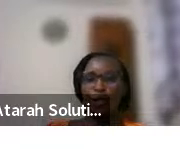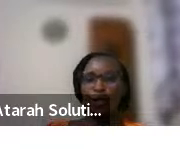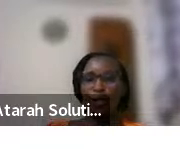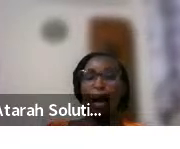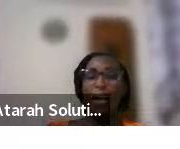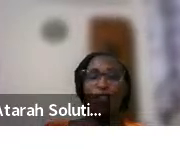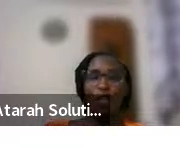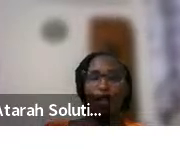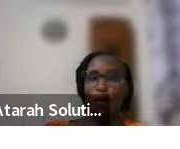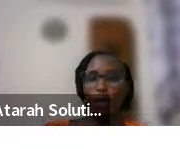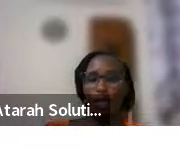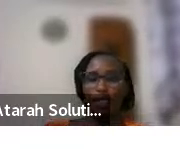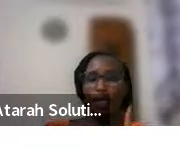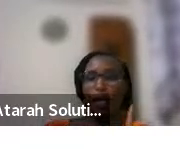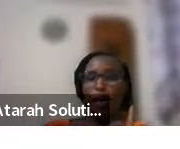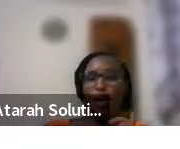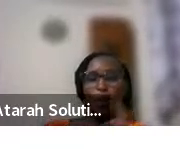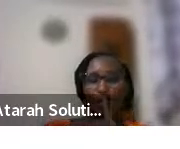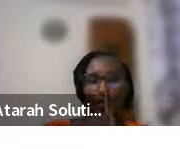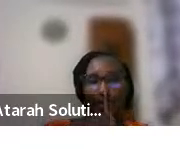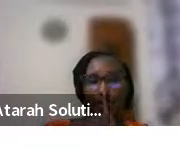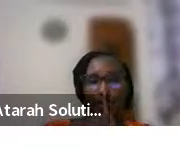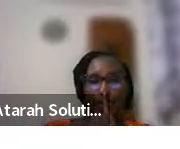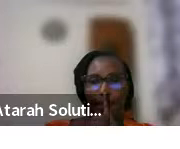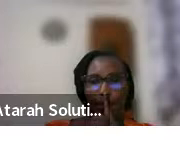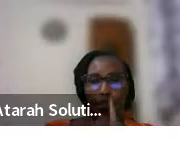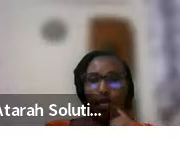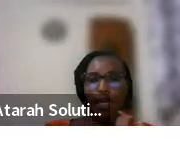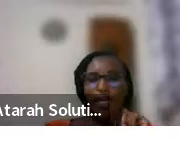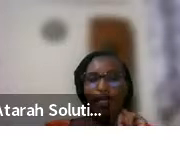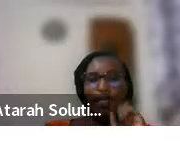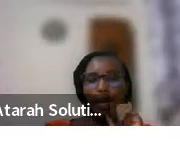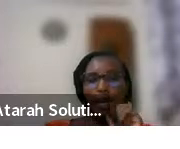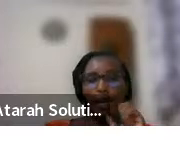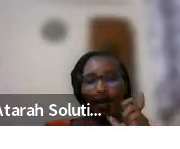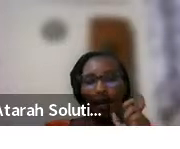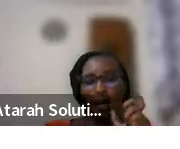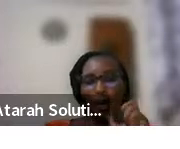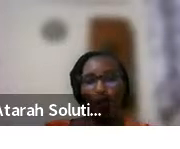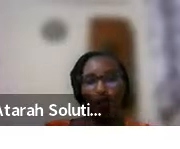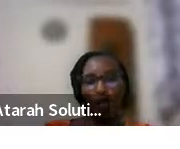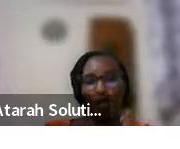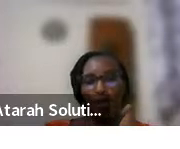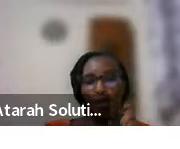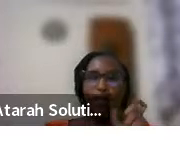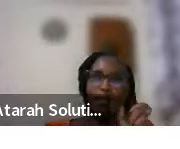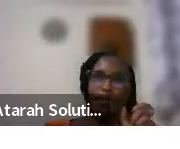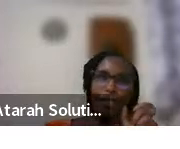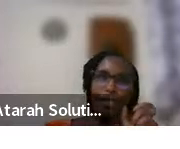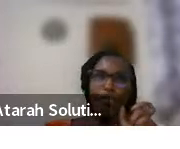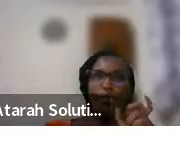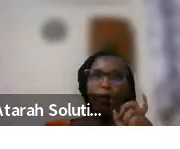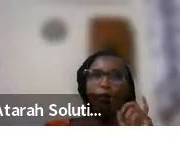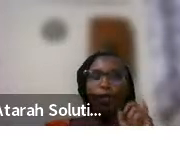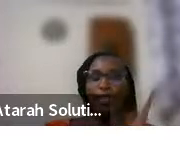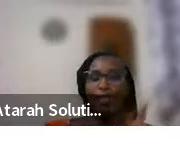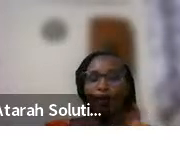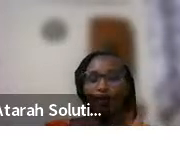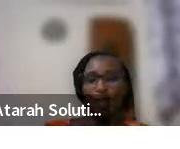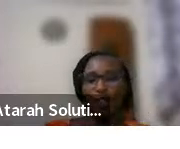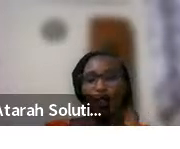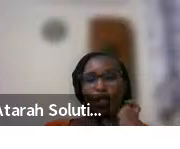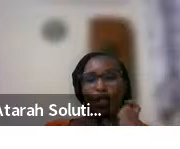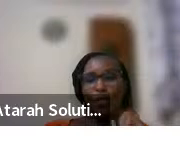know somebody, actually wait. On Vanessa Training Institute, there's an offer, or is it an offer?